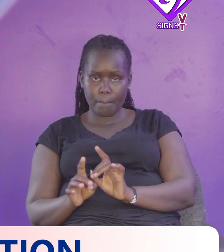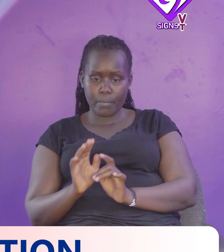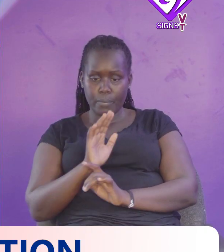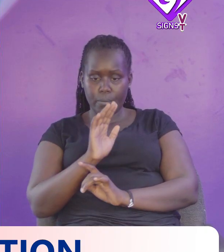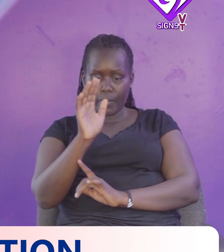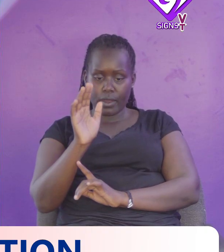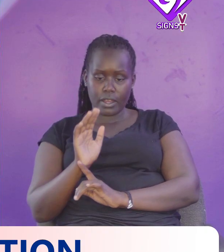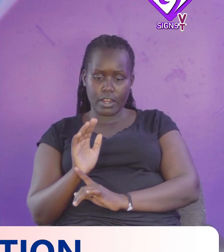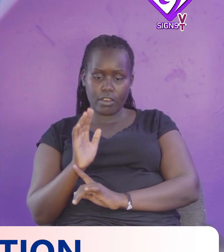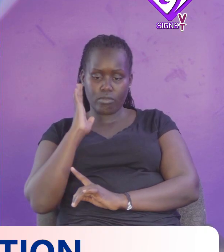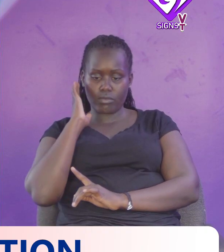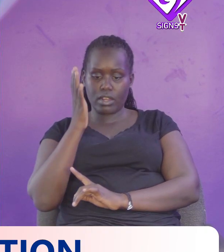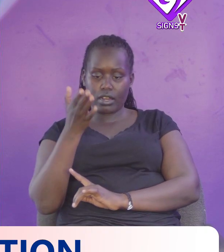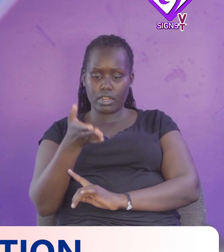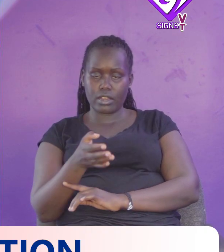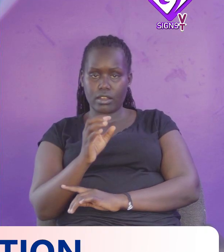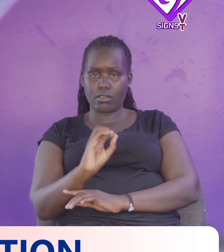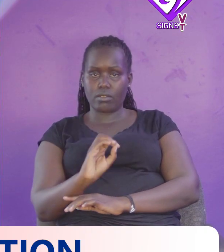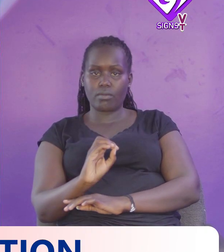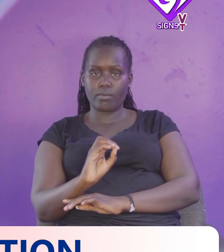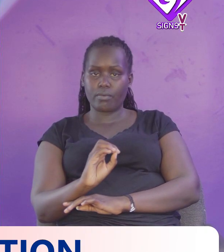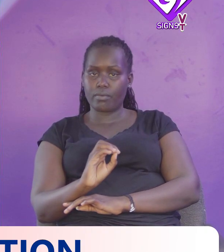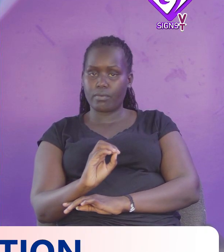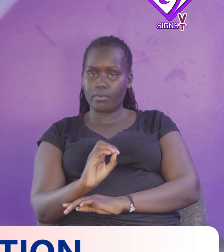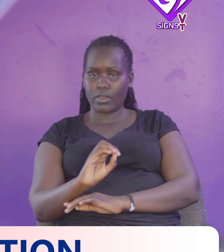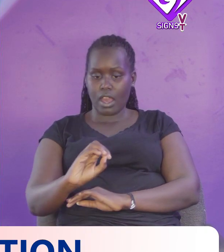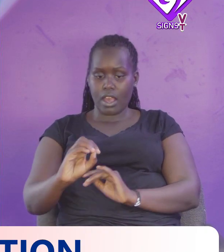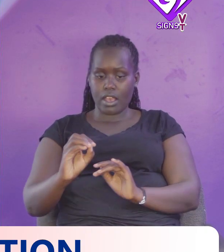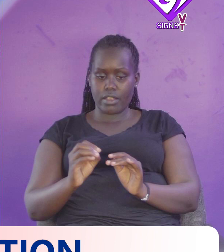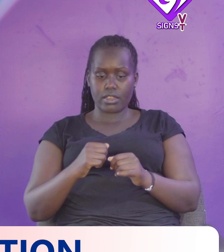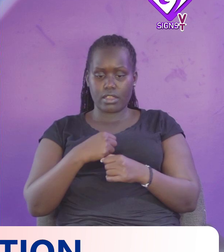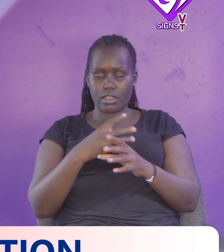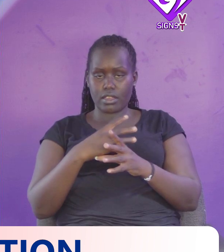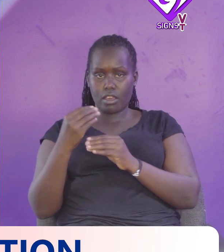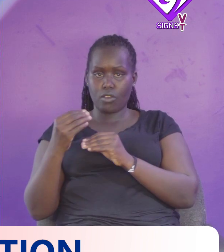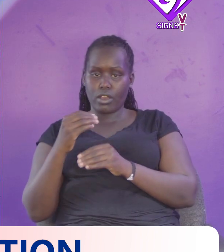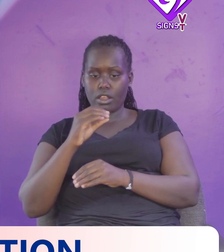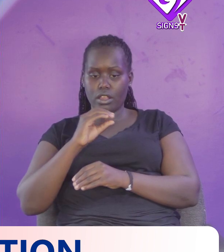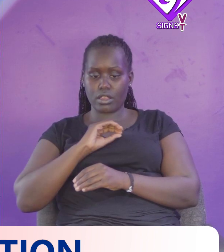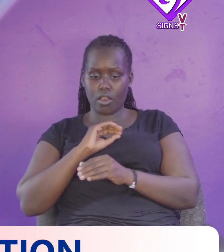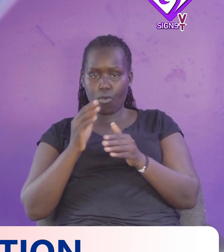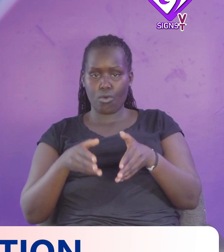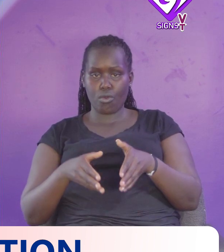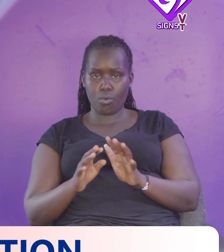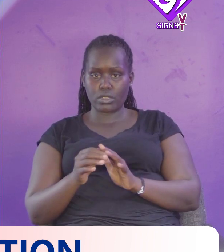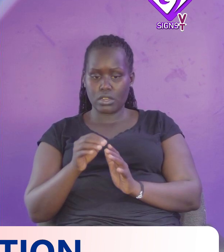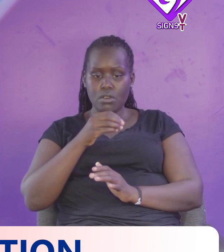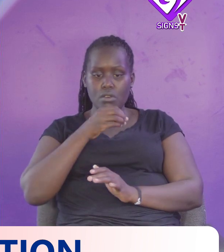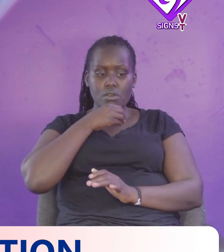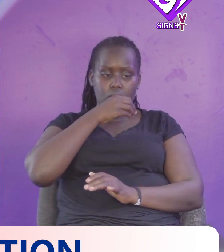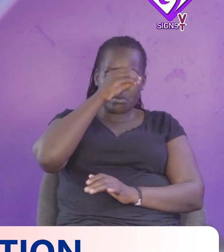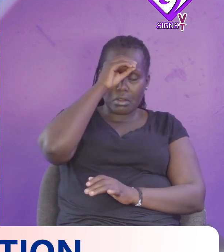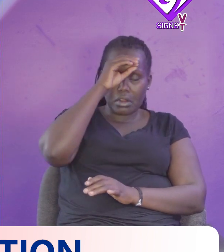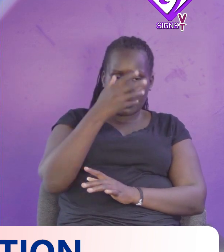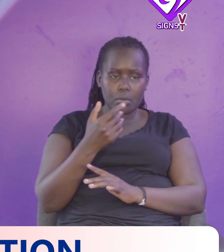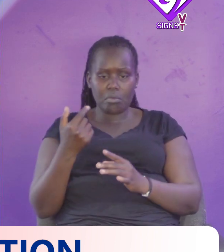even elected there. They devise their own ways. Of course, I know that we pretend that we've gone to polls and